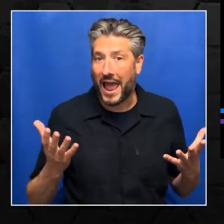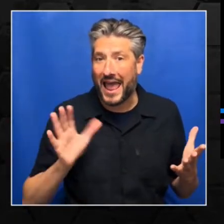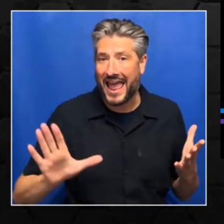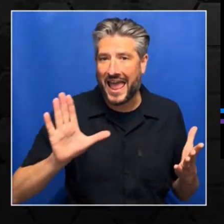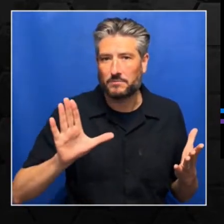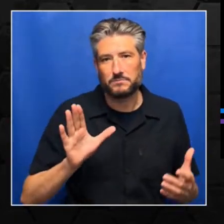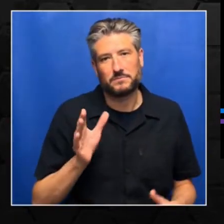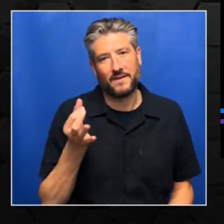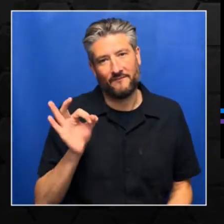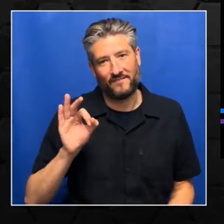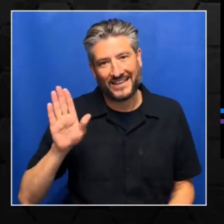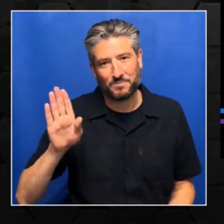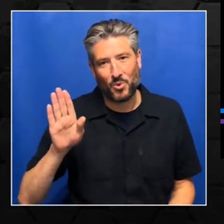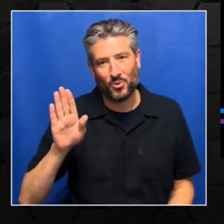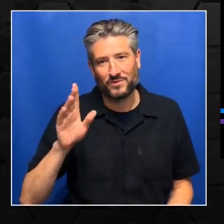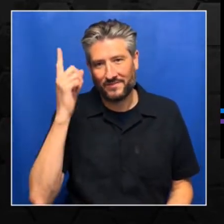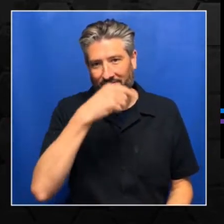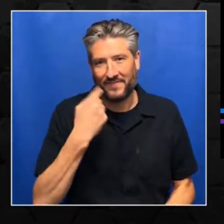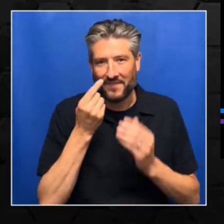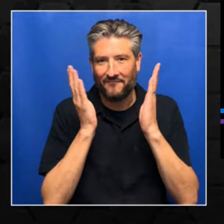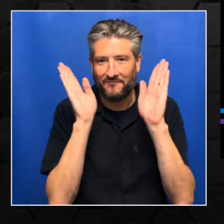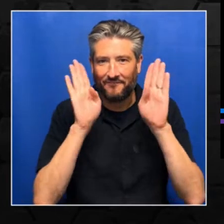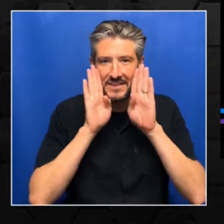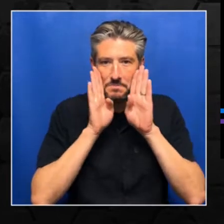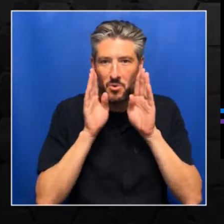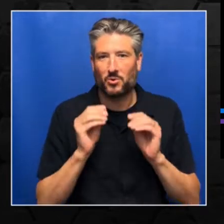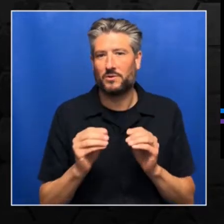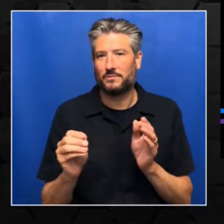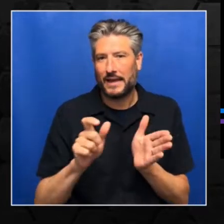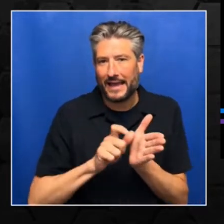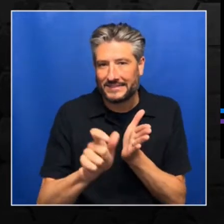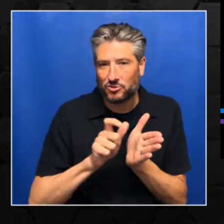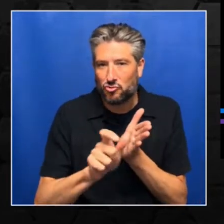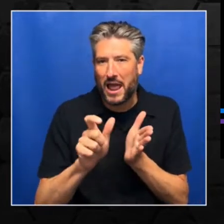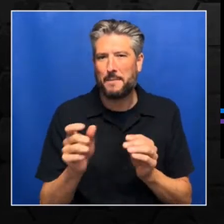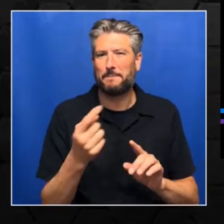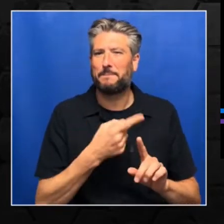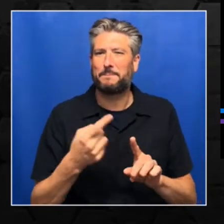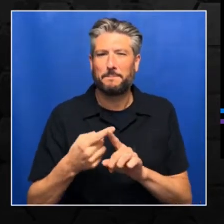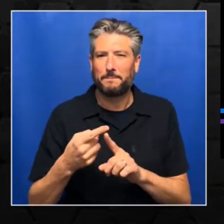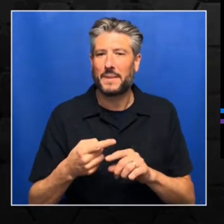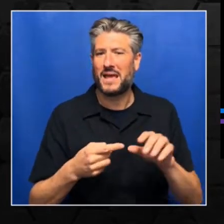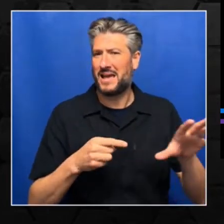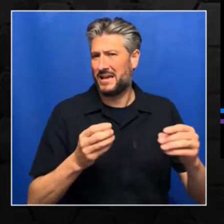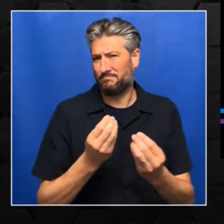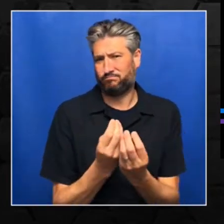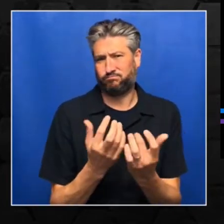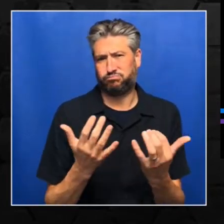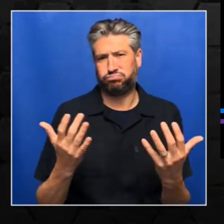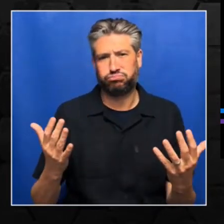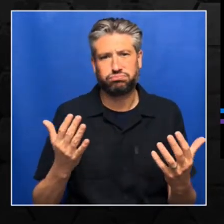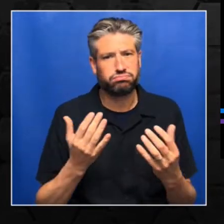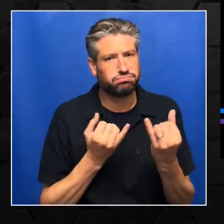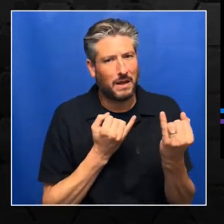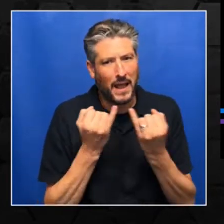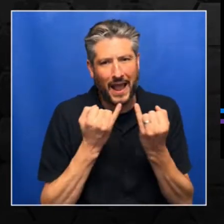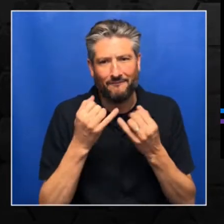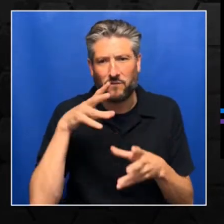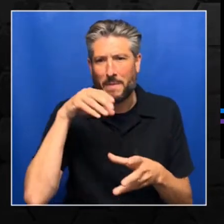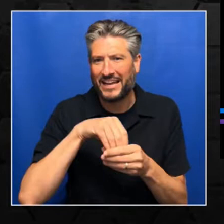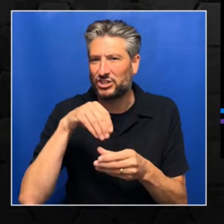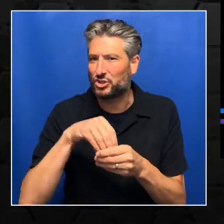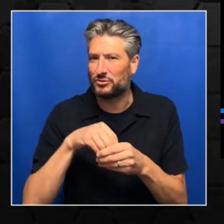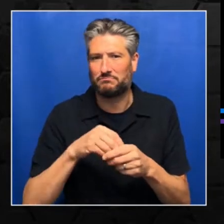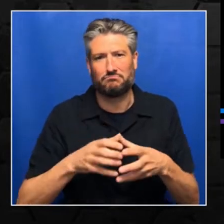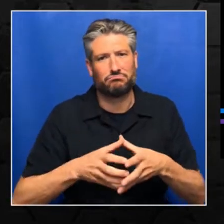why the Facebook companies and everything like that, they use those information to improve their AI, to improve their models and everything like that, because